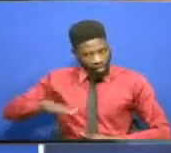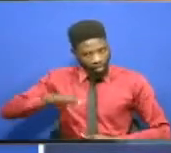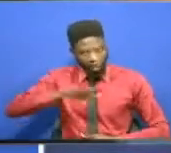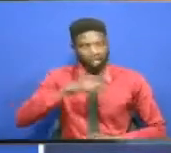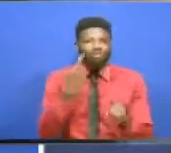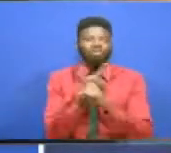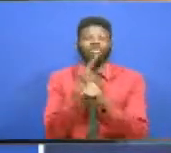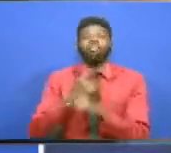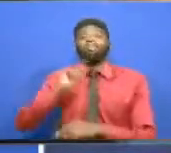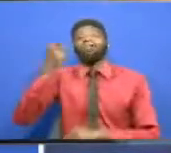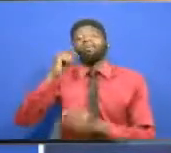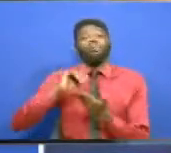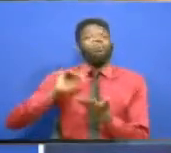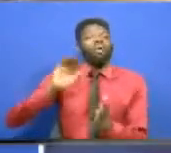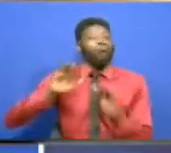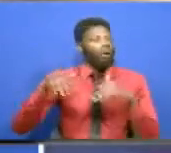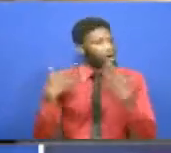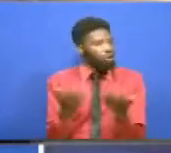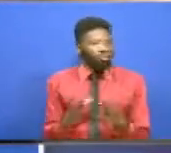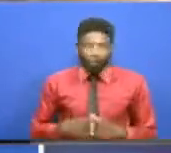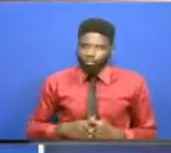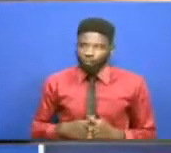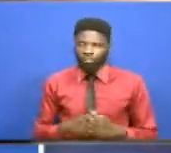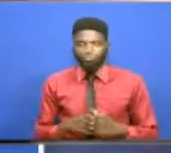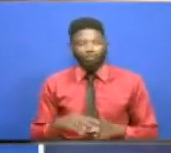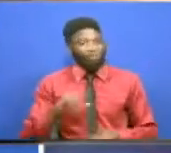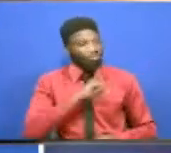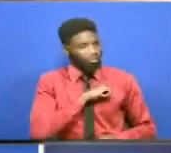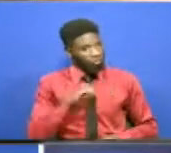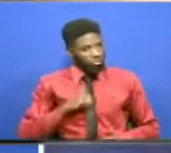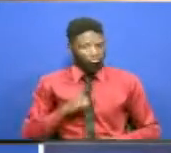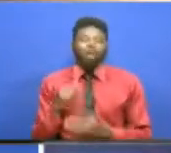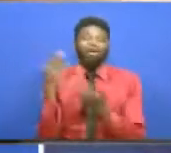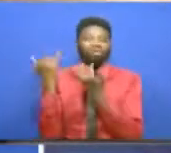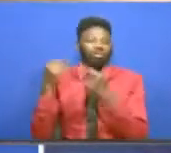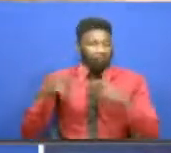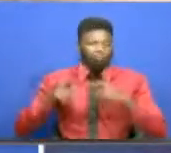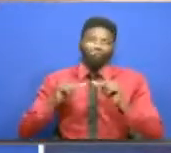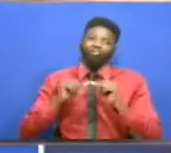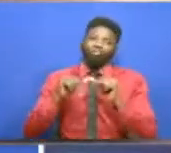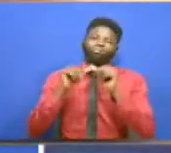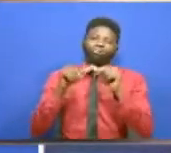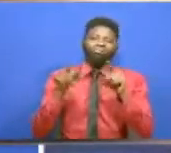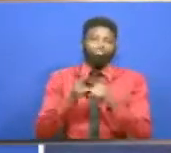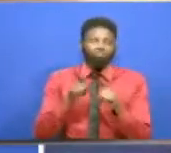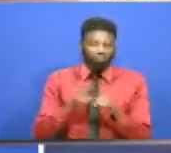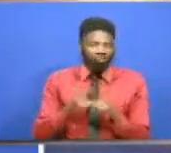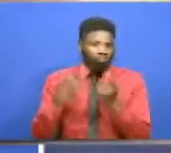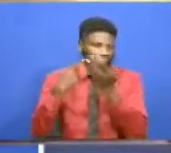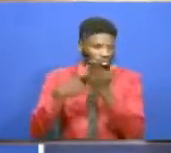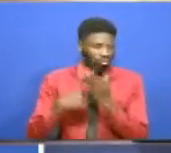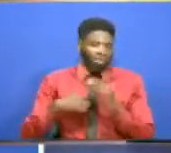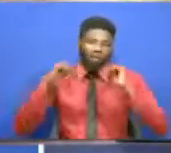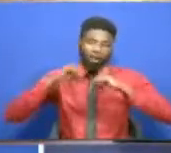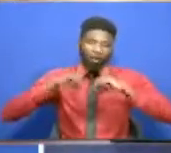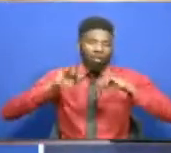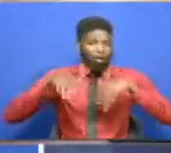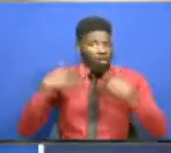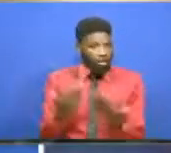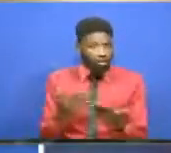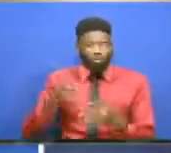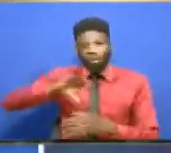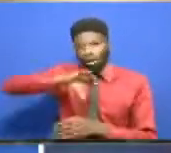Kenya yetu. Senators are expected to continue building consensus on how counties will share